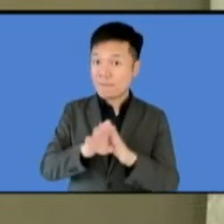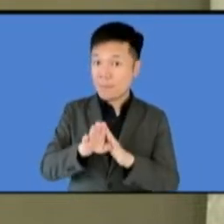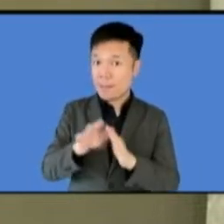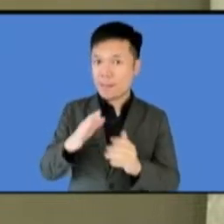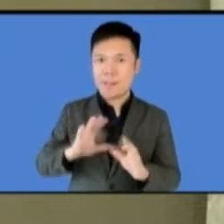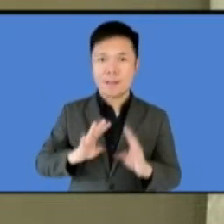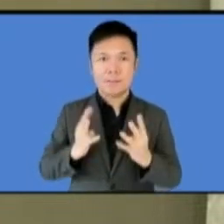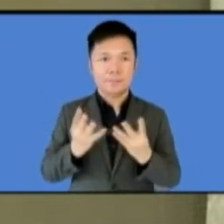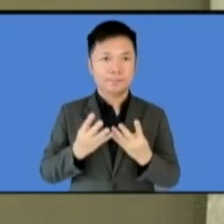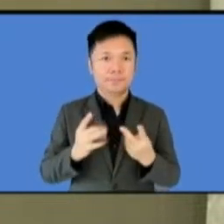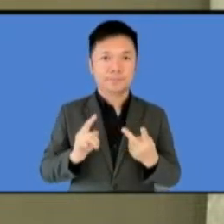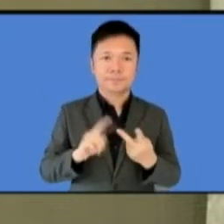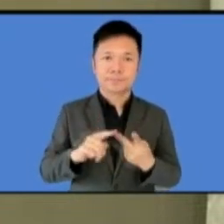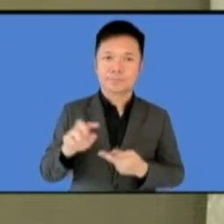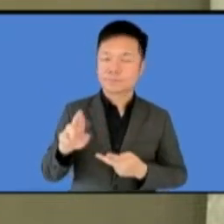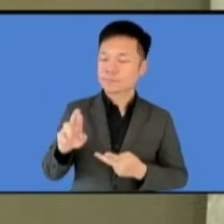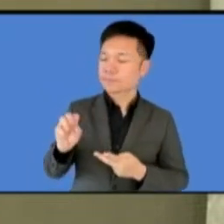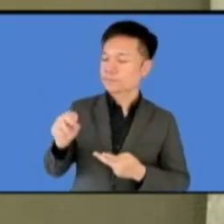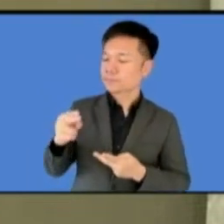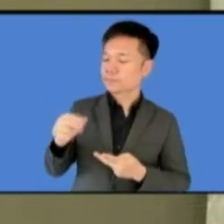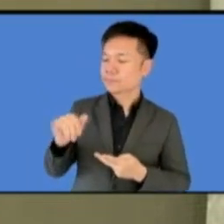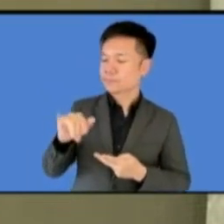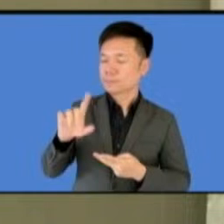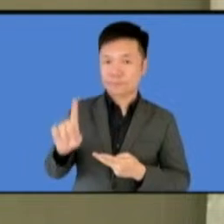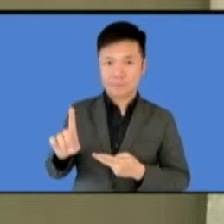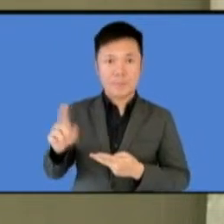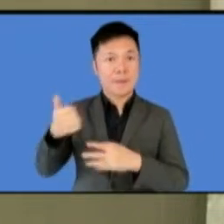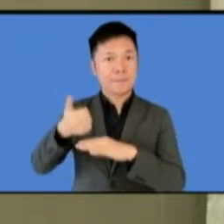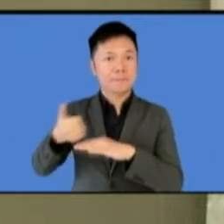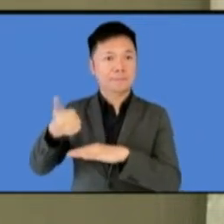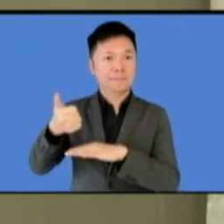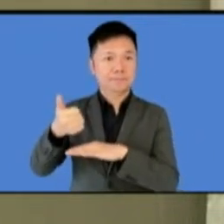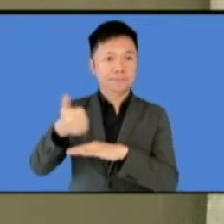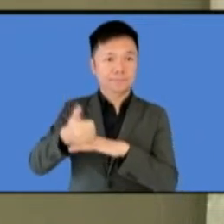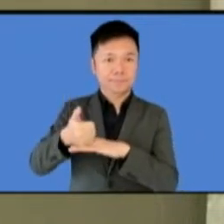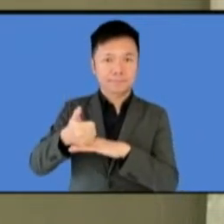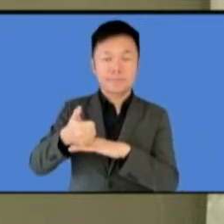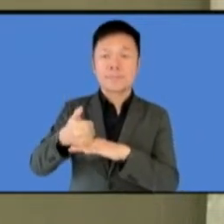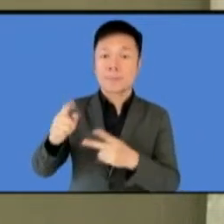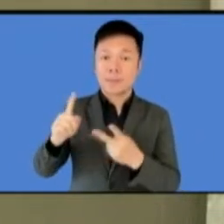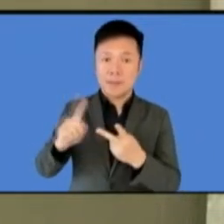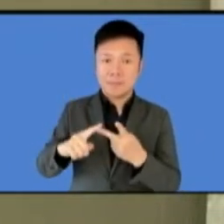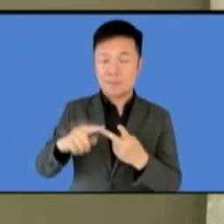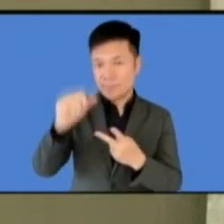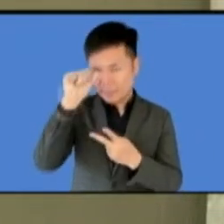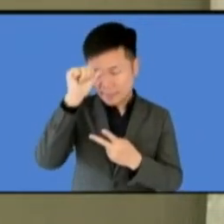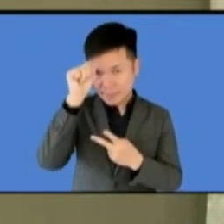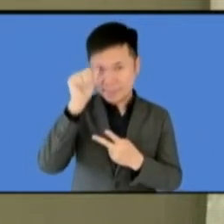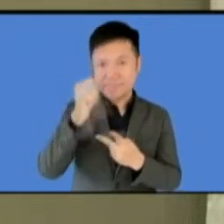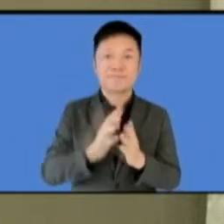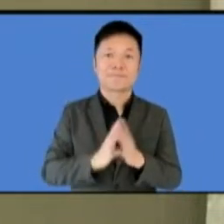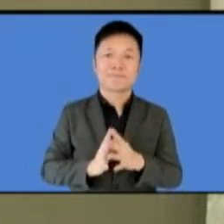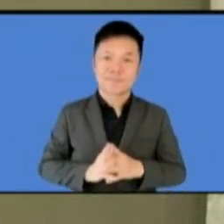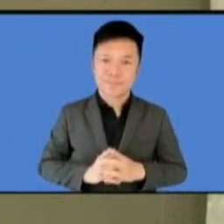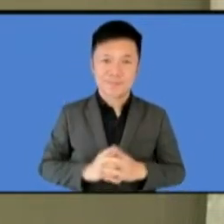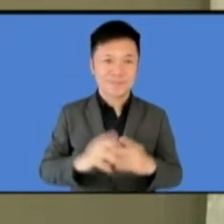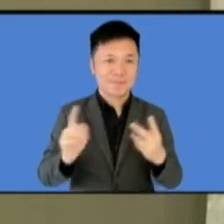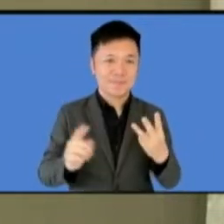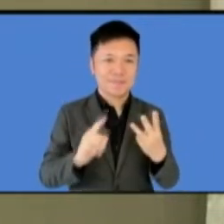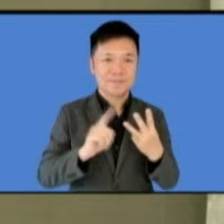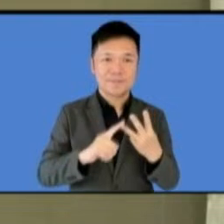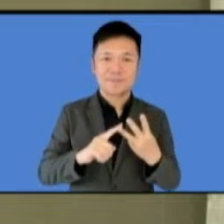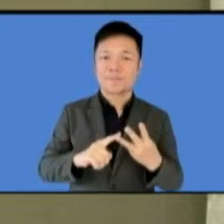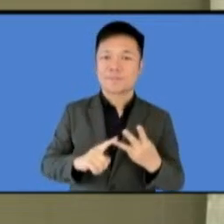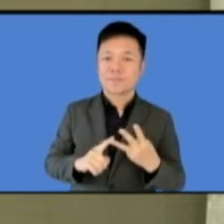Rohit Prasad, Chief Executive Officer, HelpAge India. Mrs. Wei-Chan